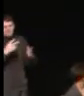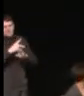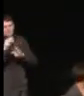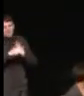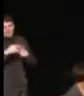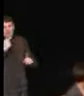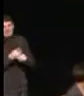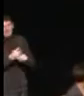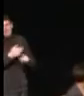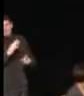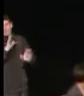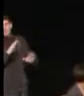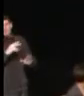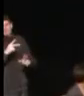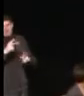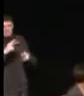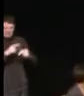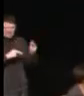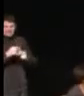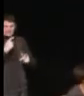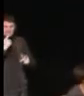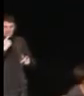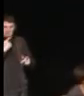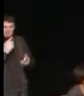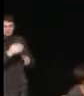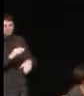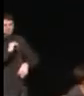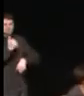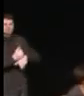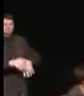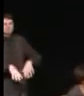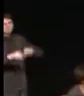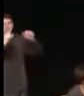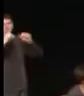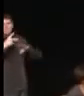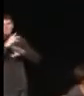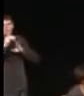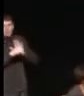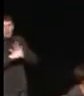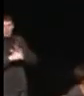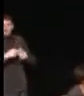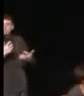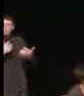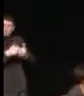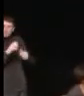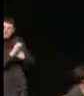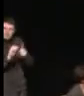ideal locations for programming that was participatory and culturally relevant.